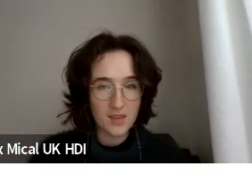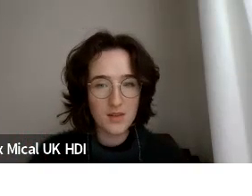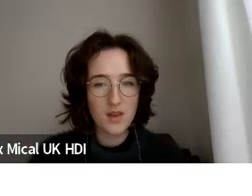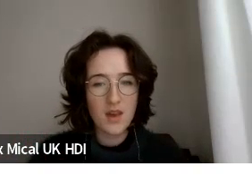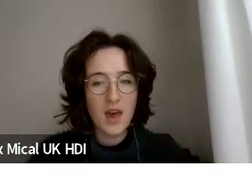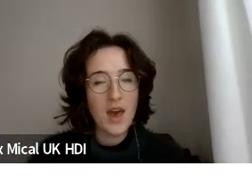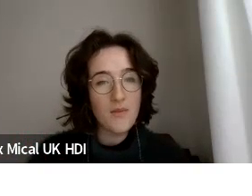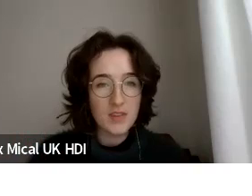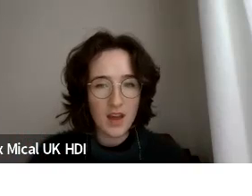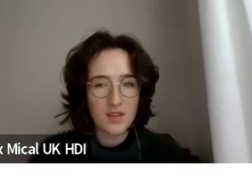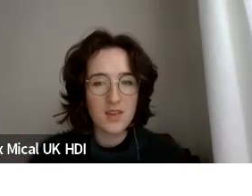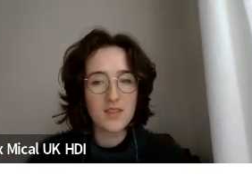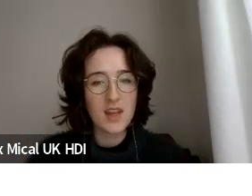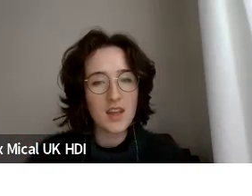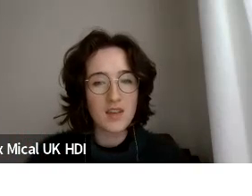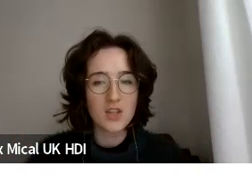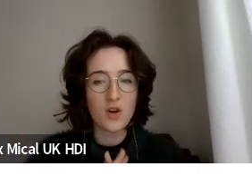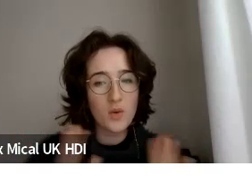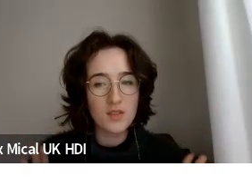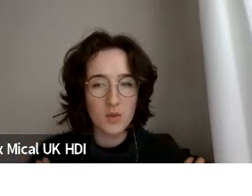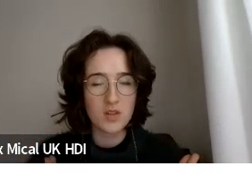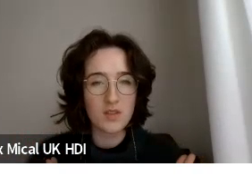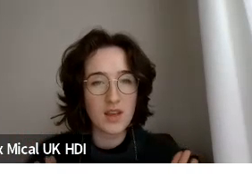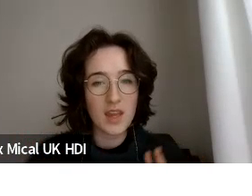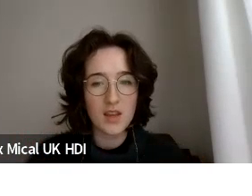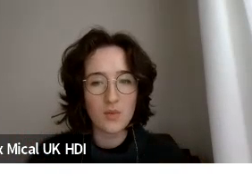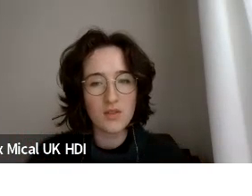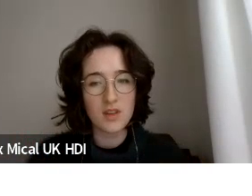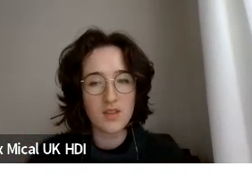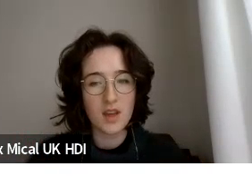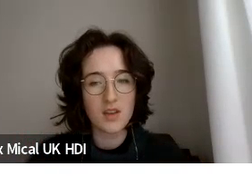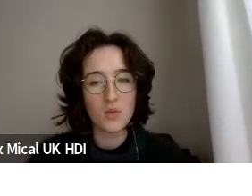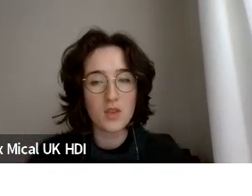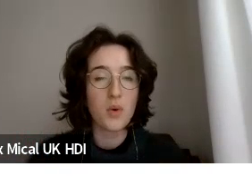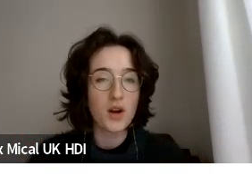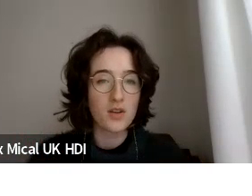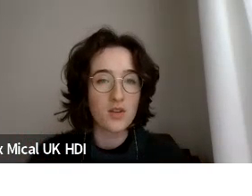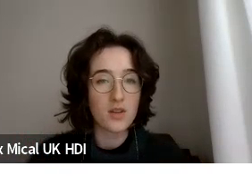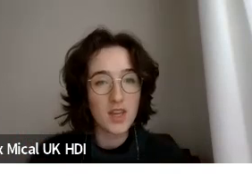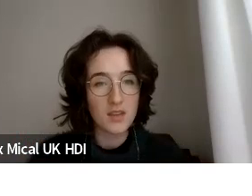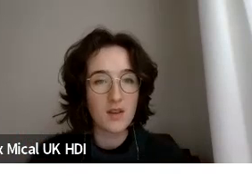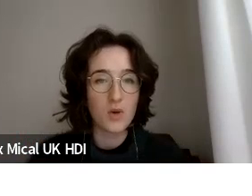and test. Emphasize is setting aside your own assumptions and gaining real insight into what the